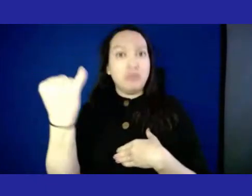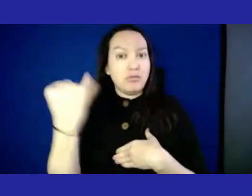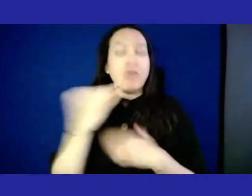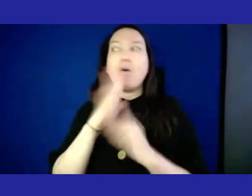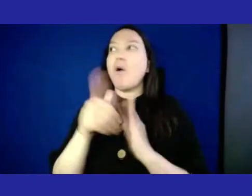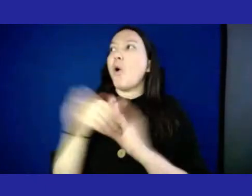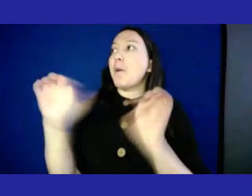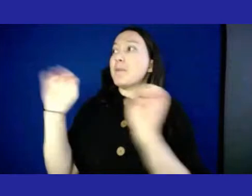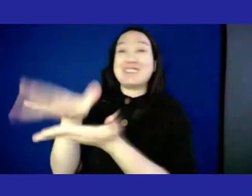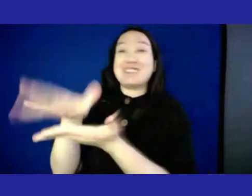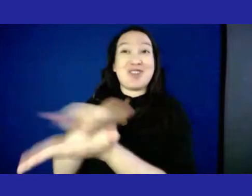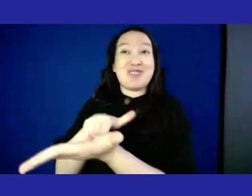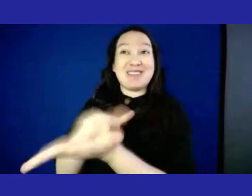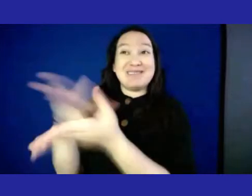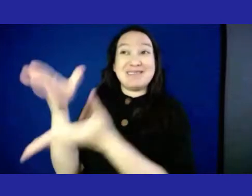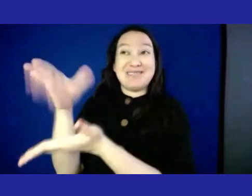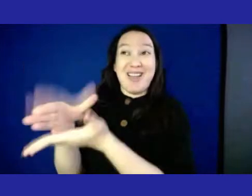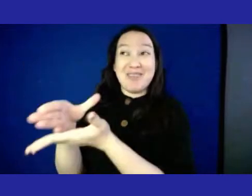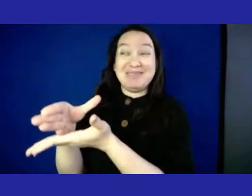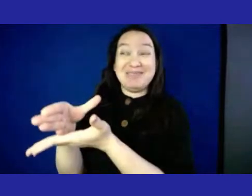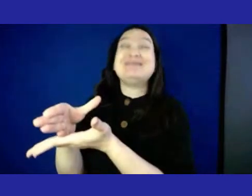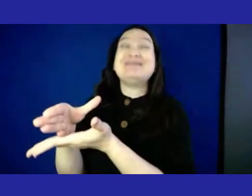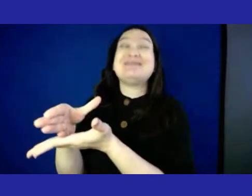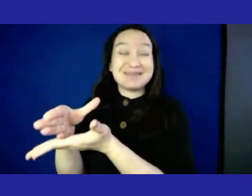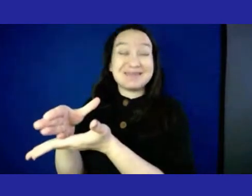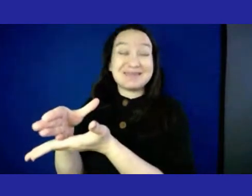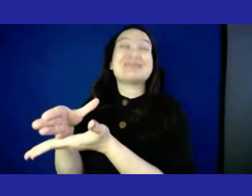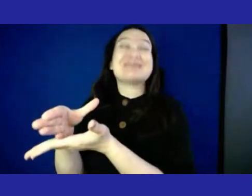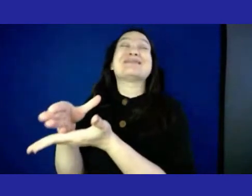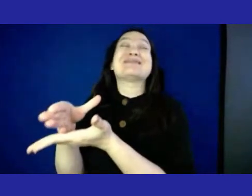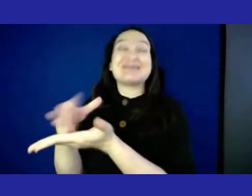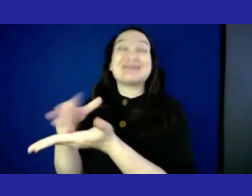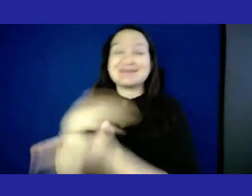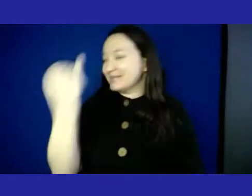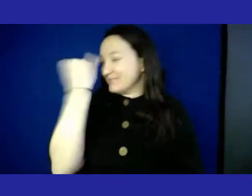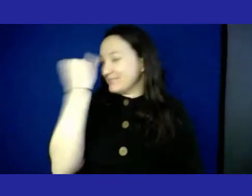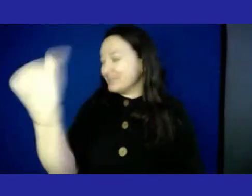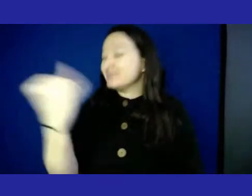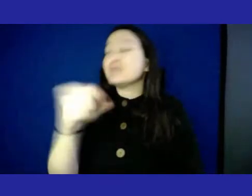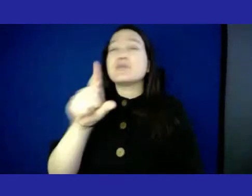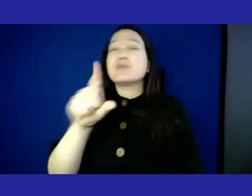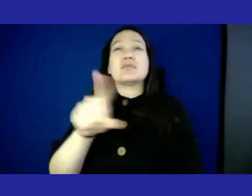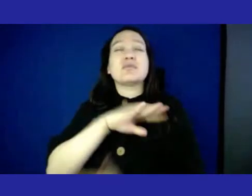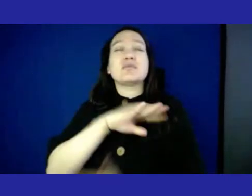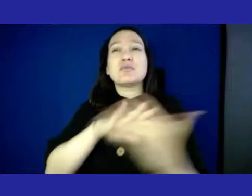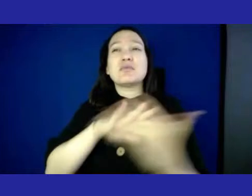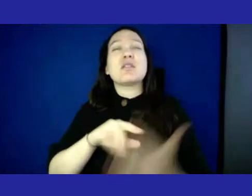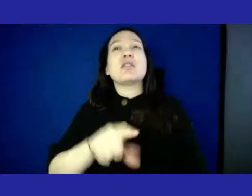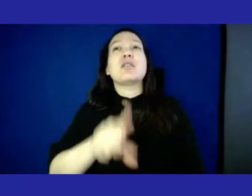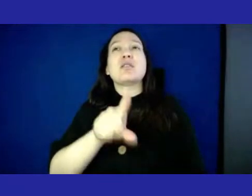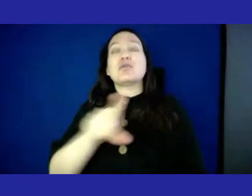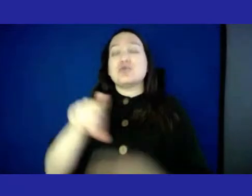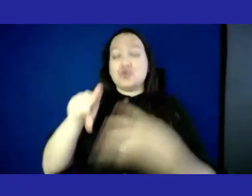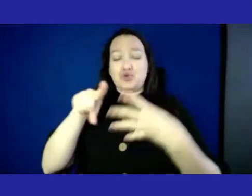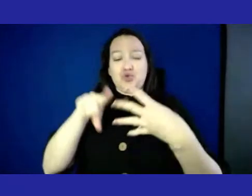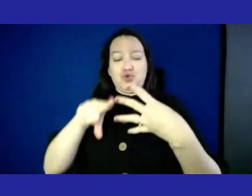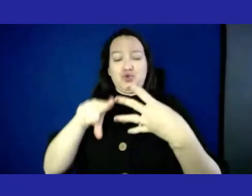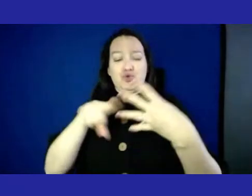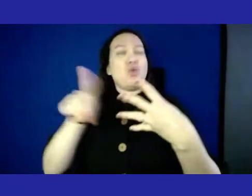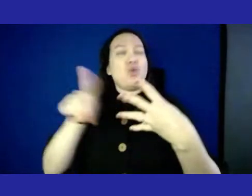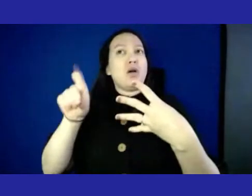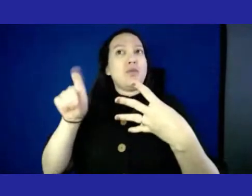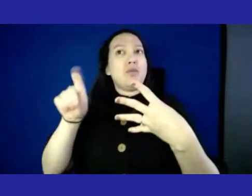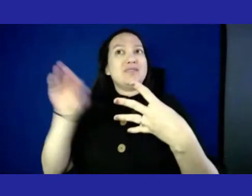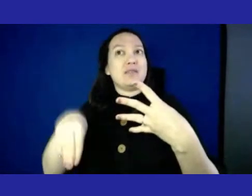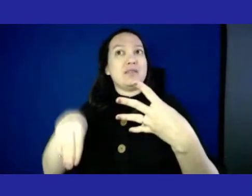emergency contracts. I like the idea that all the two are 100% MWBE and the other 2 both have greater